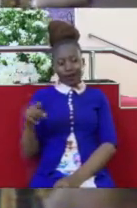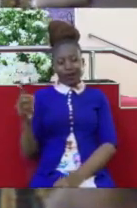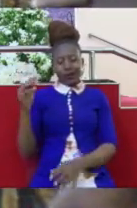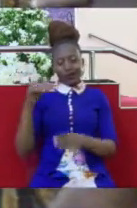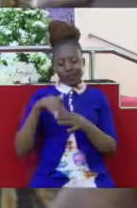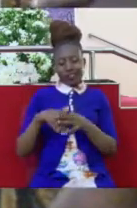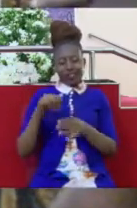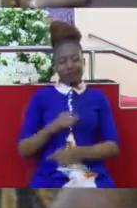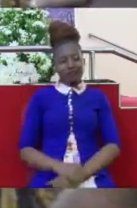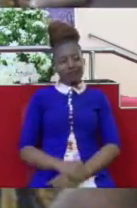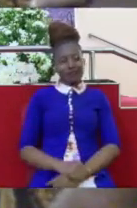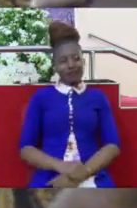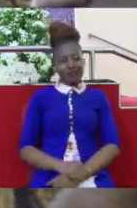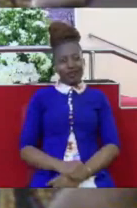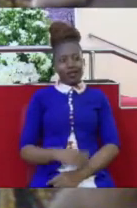Go in. To a